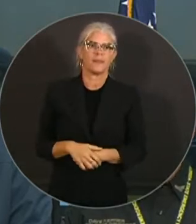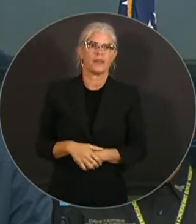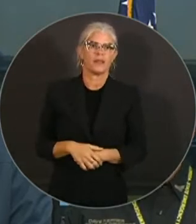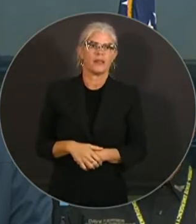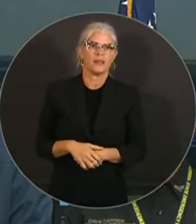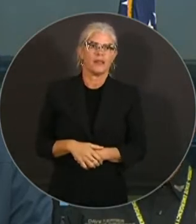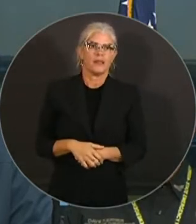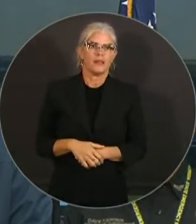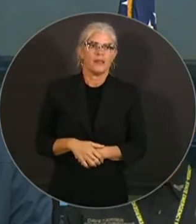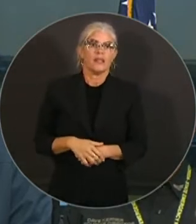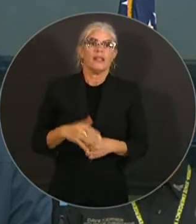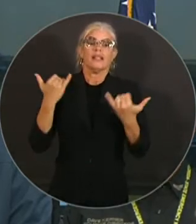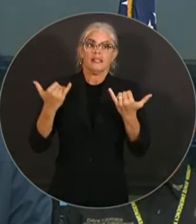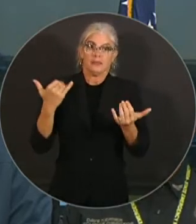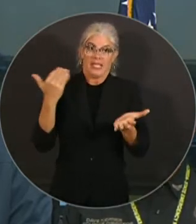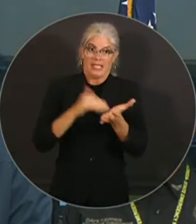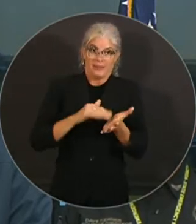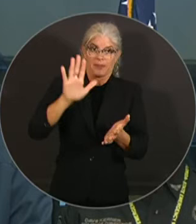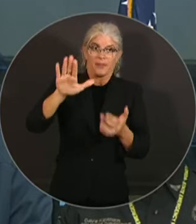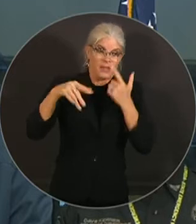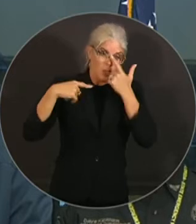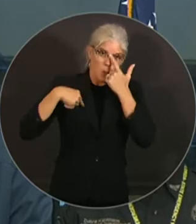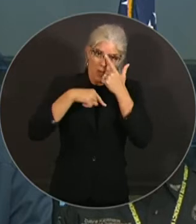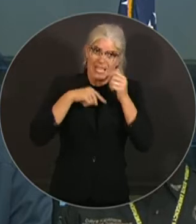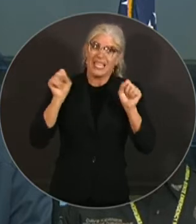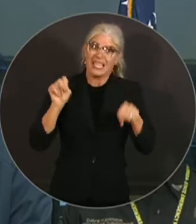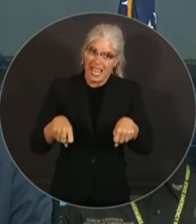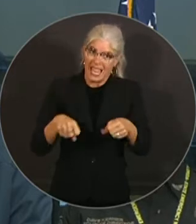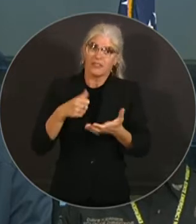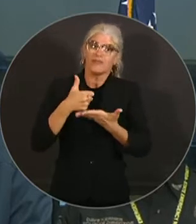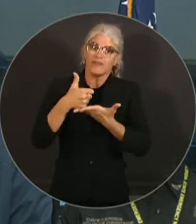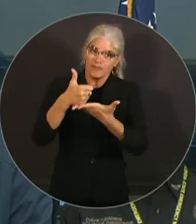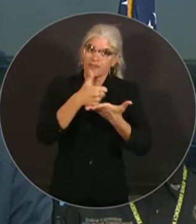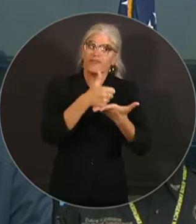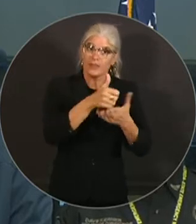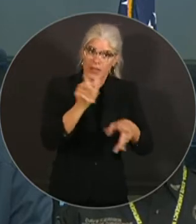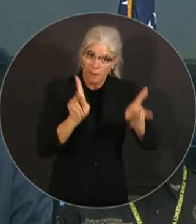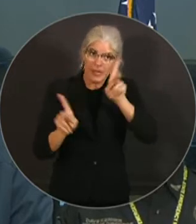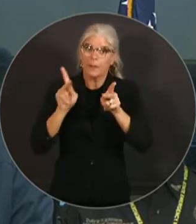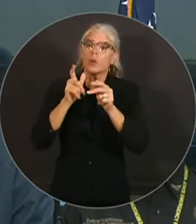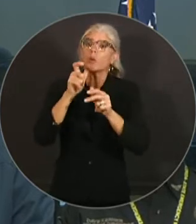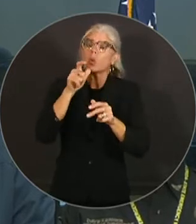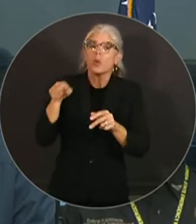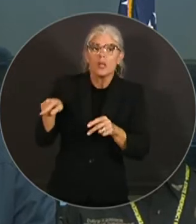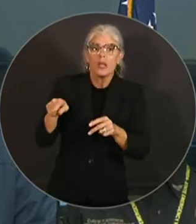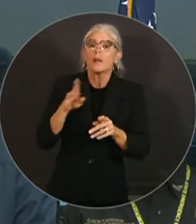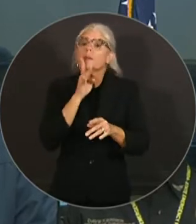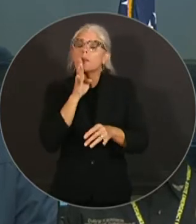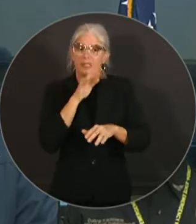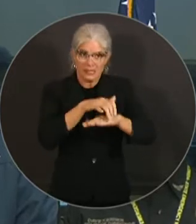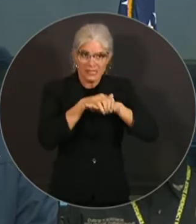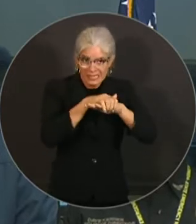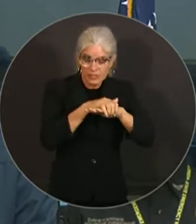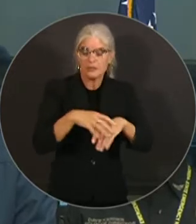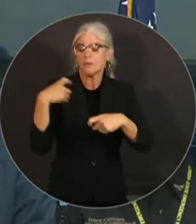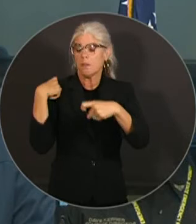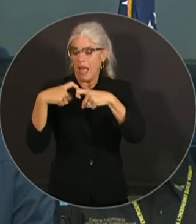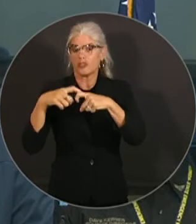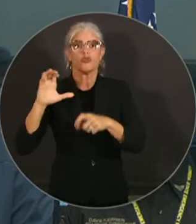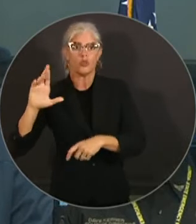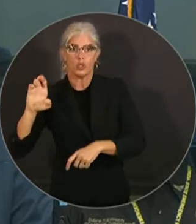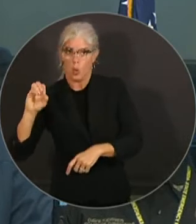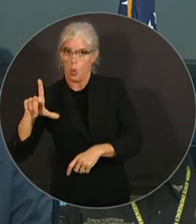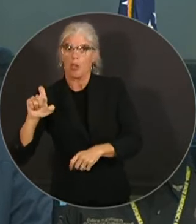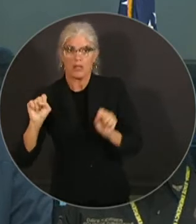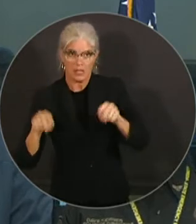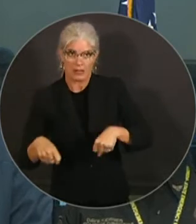1-800-342-3557. And again, we can service individuals in English, Spanish, and Haitian Creole. Additional preparedness resources and state